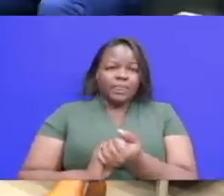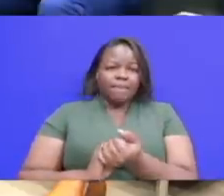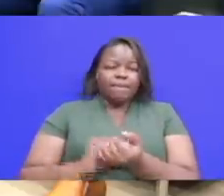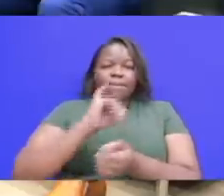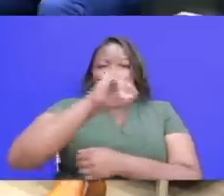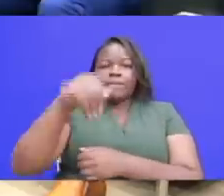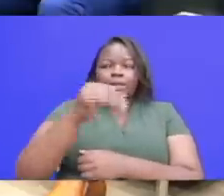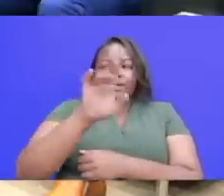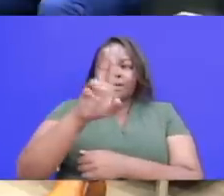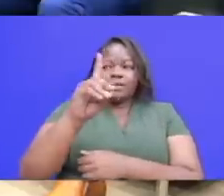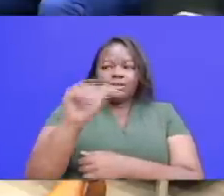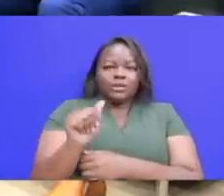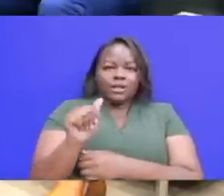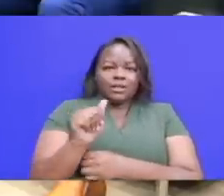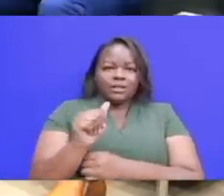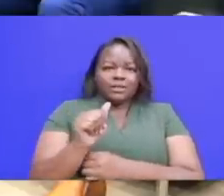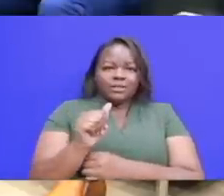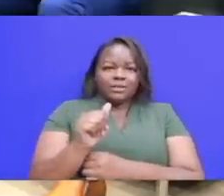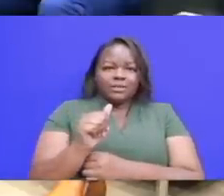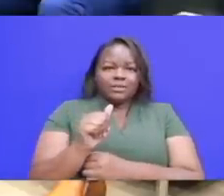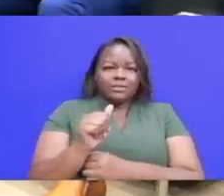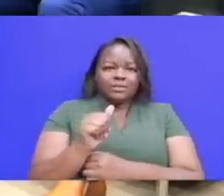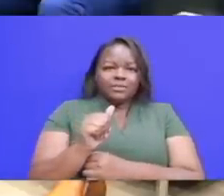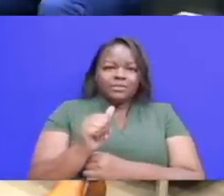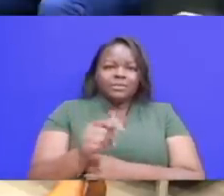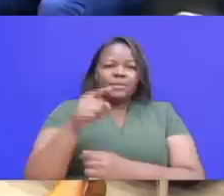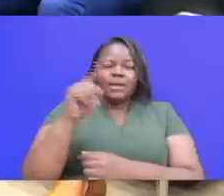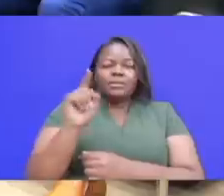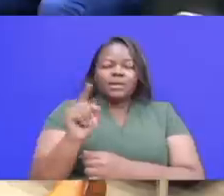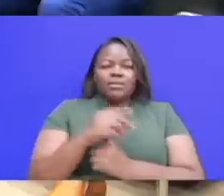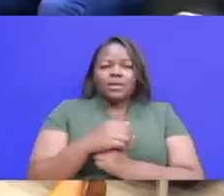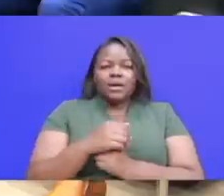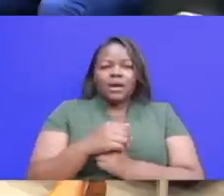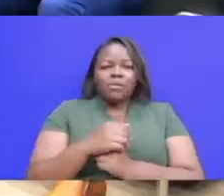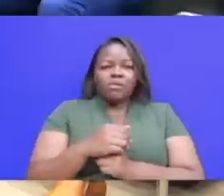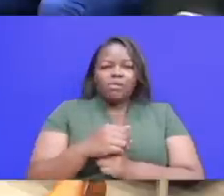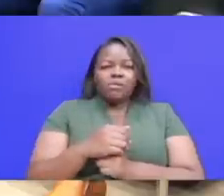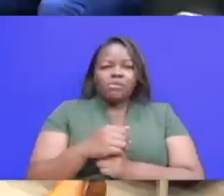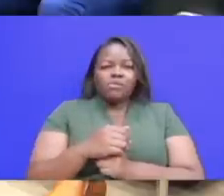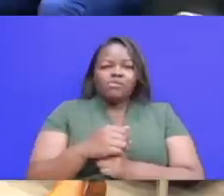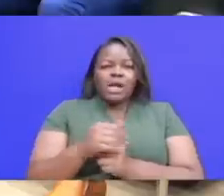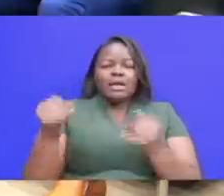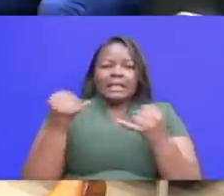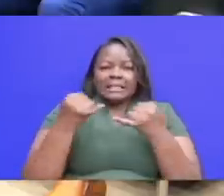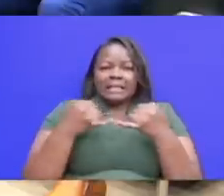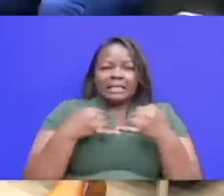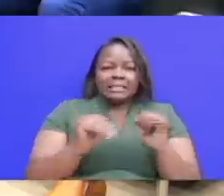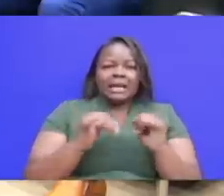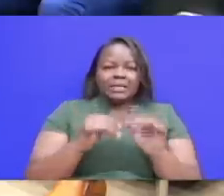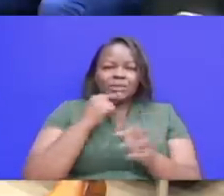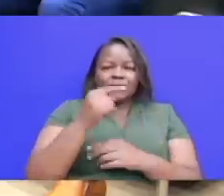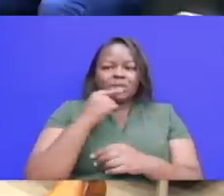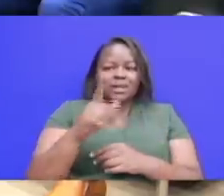Judah does what? I'm trying to remember he's rebuking the Tamar, and